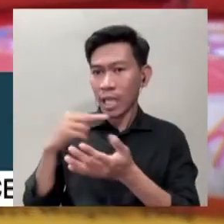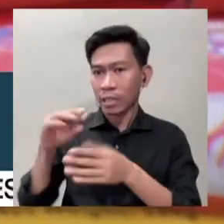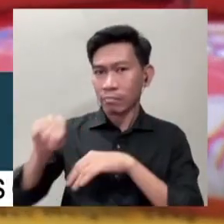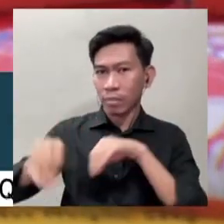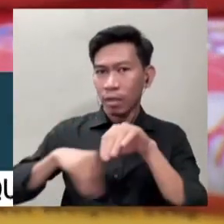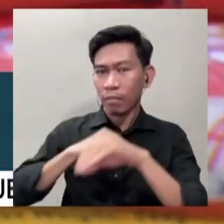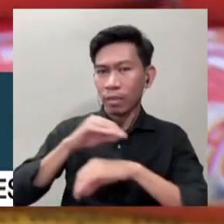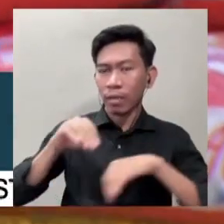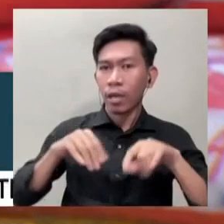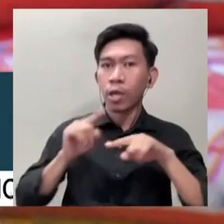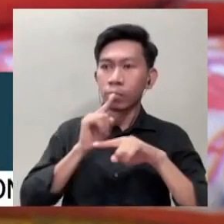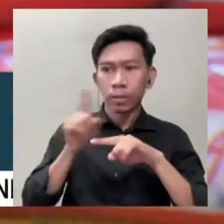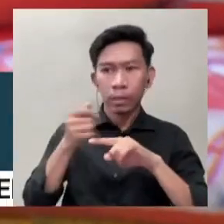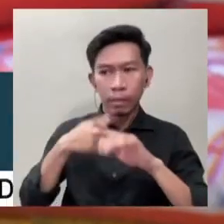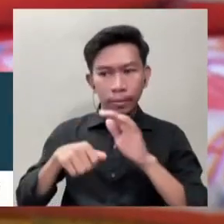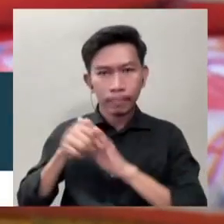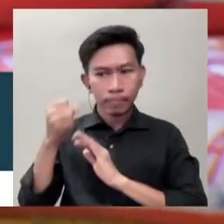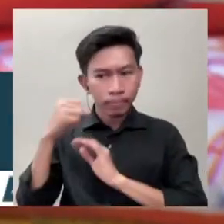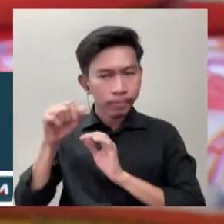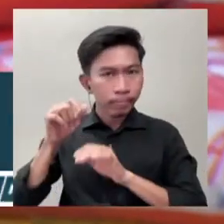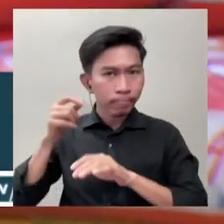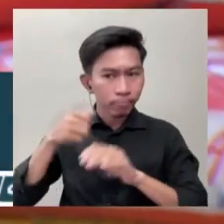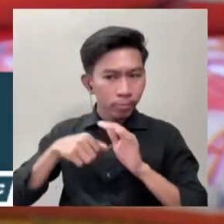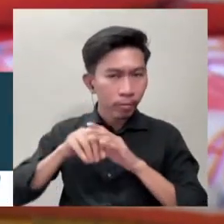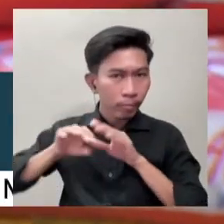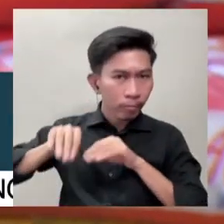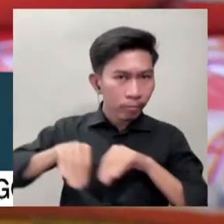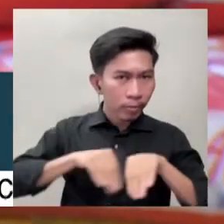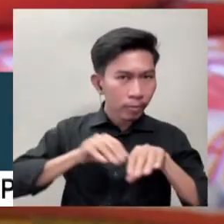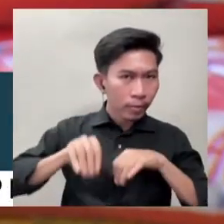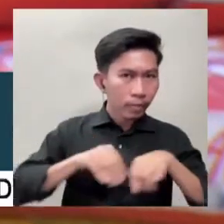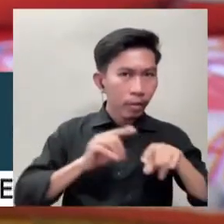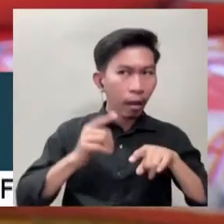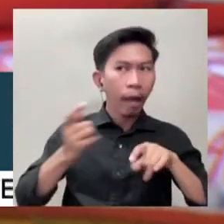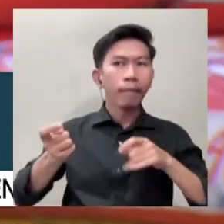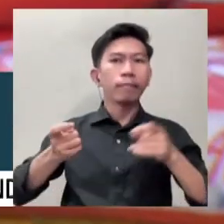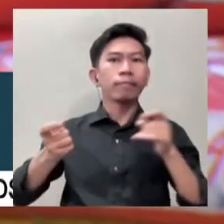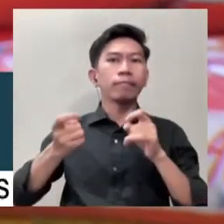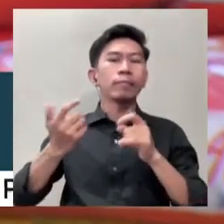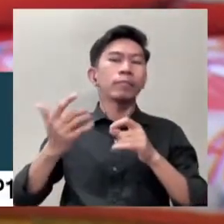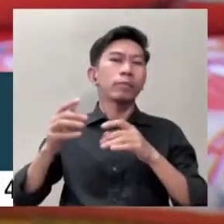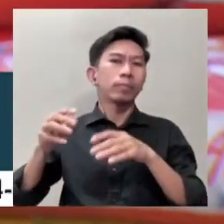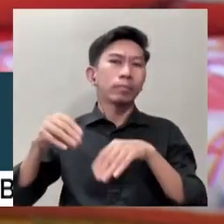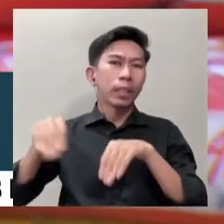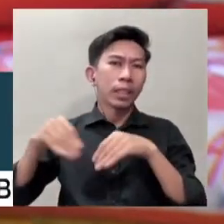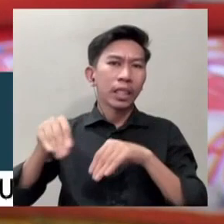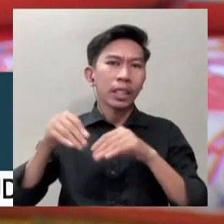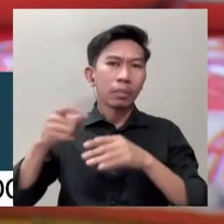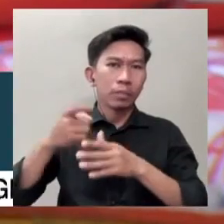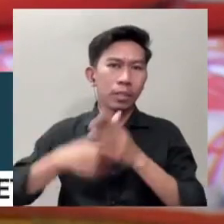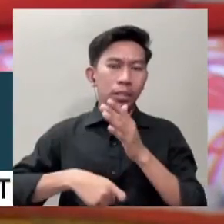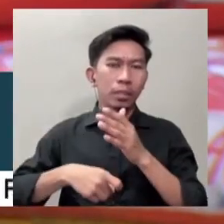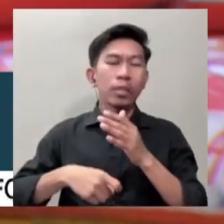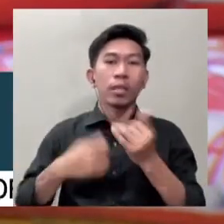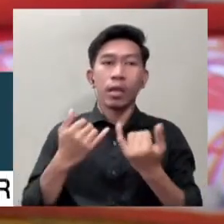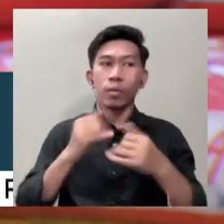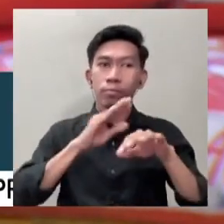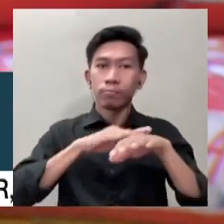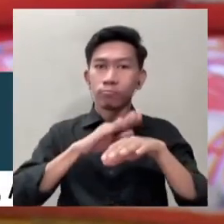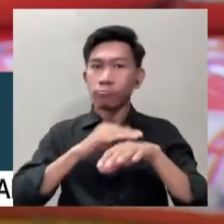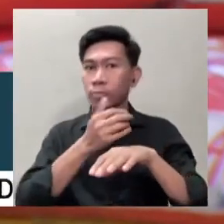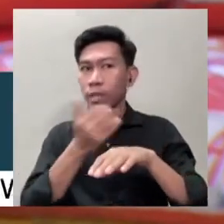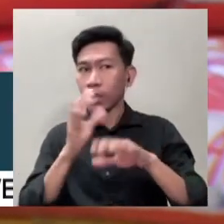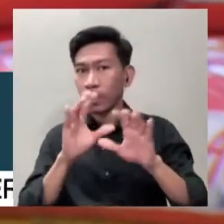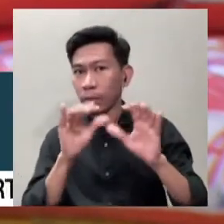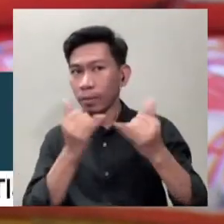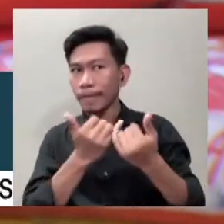in parts of Bulacan to allegedly manipulate market prices. The president also warning other players who plan to make profit